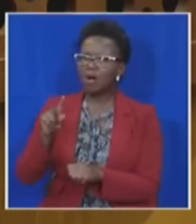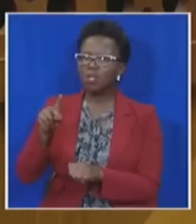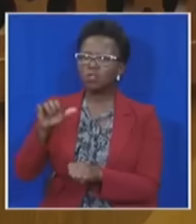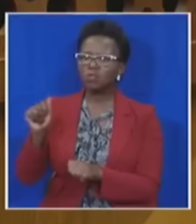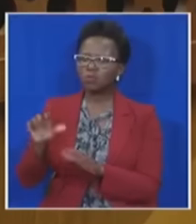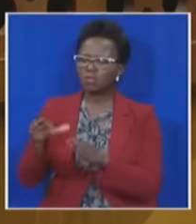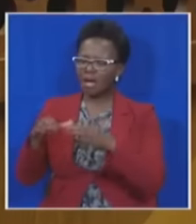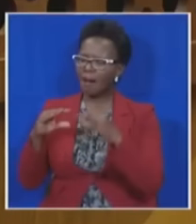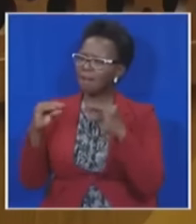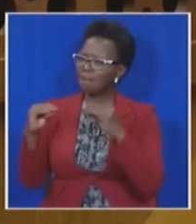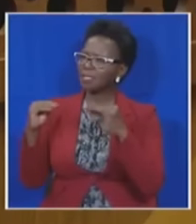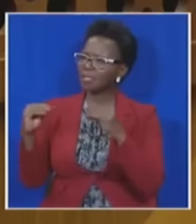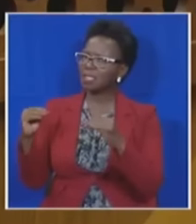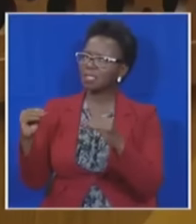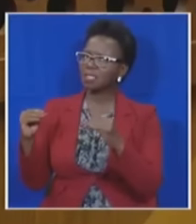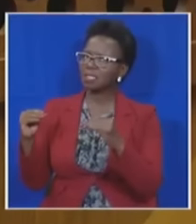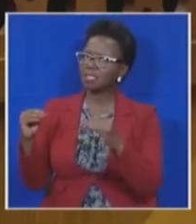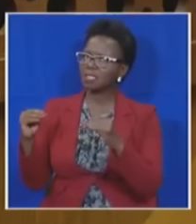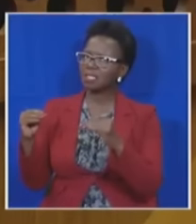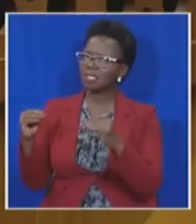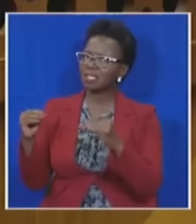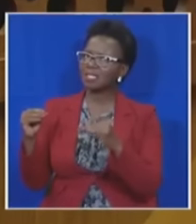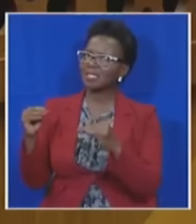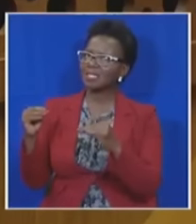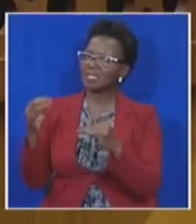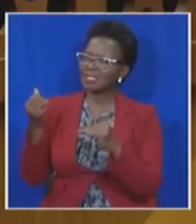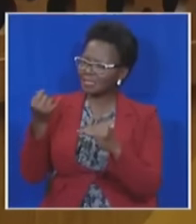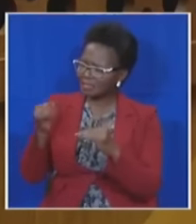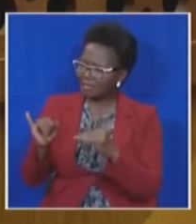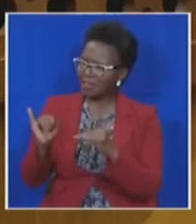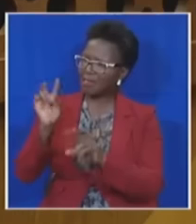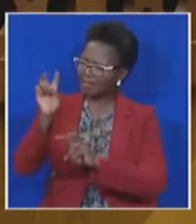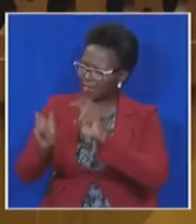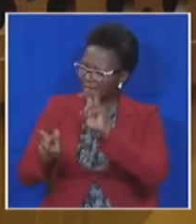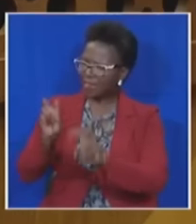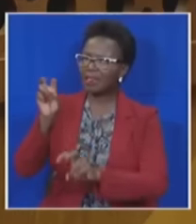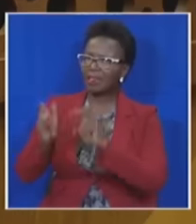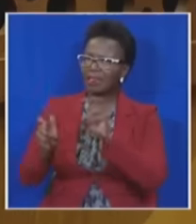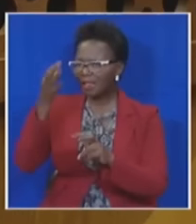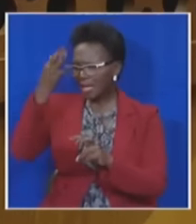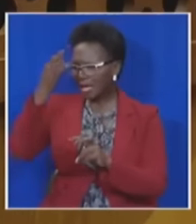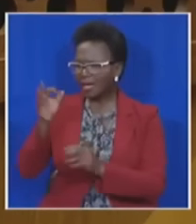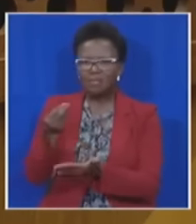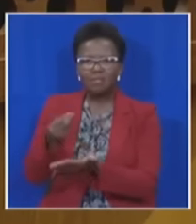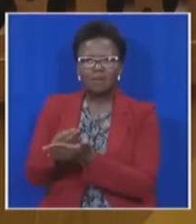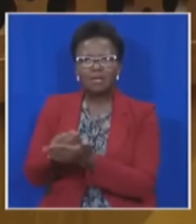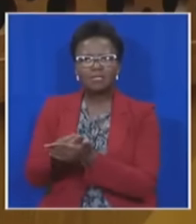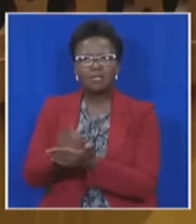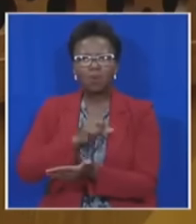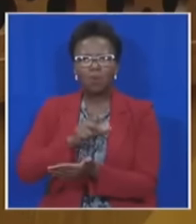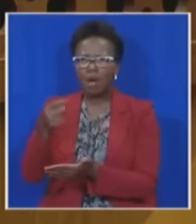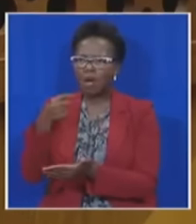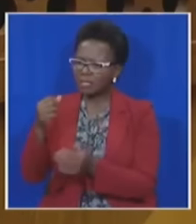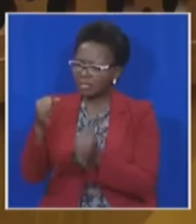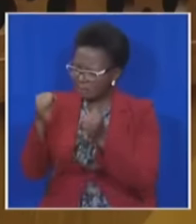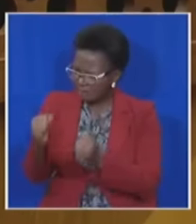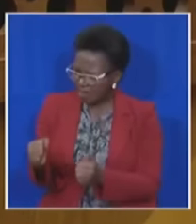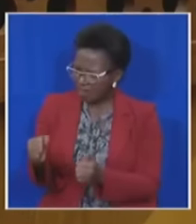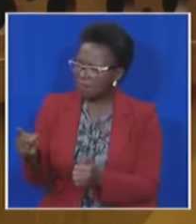to continue to pillage and loot the coffers of this country? Why don't you take a stand for